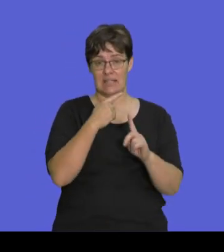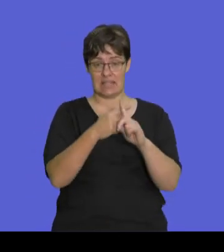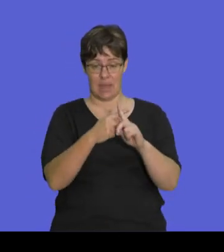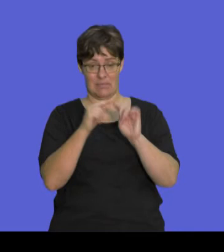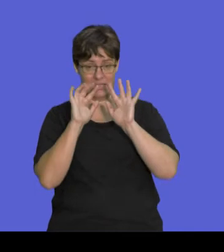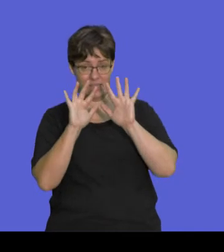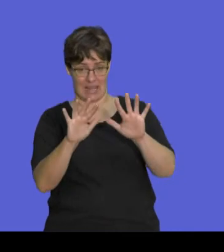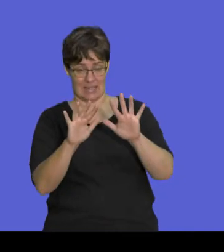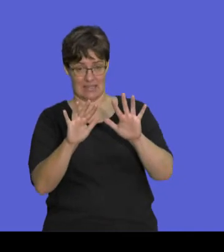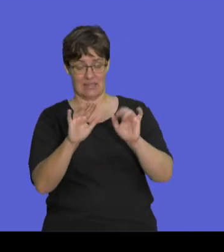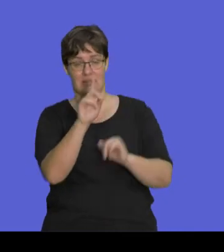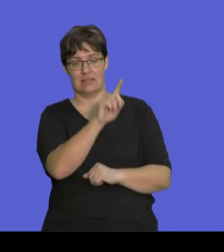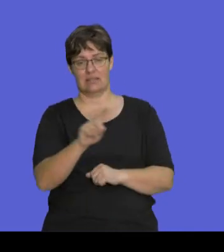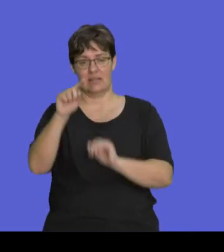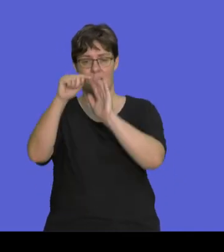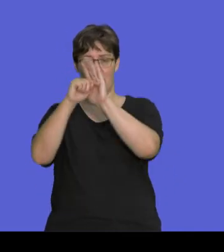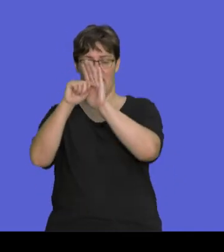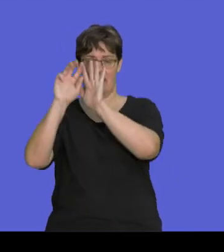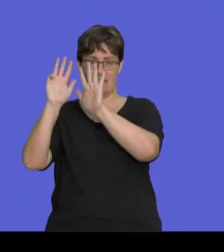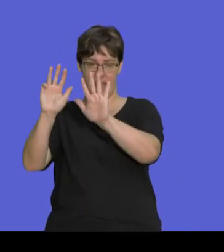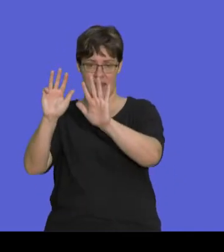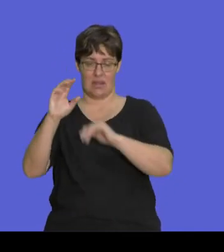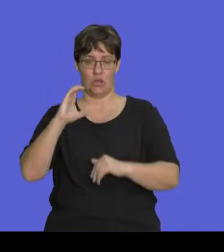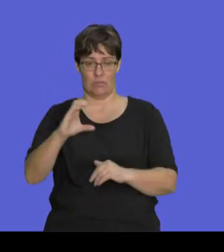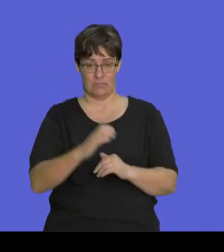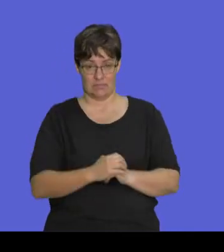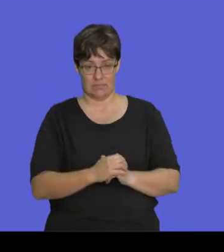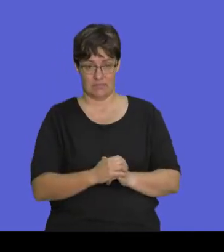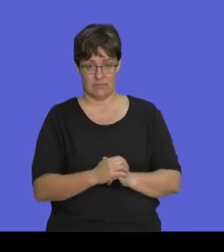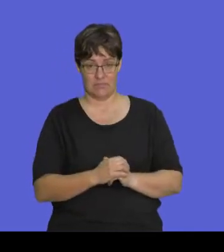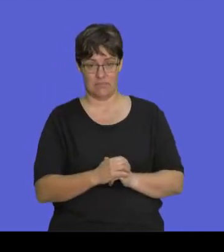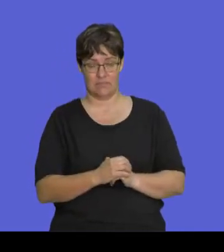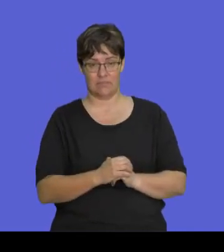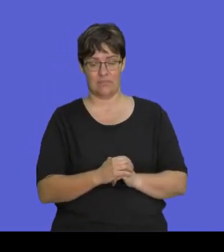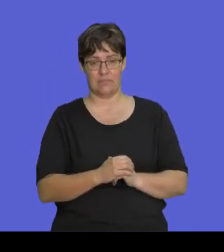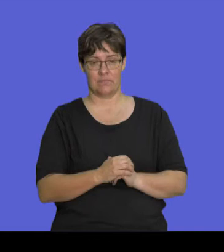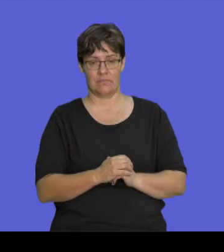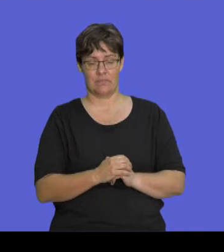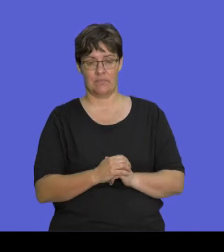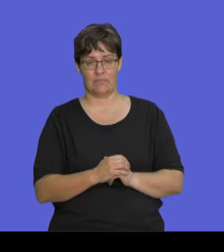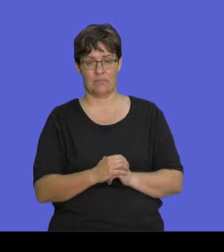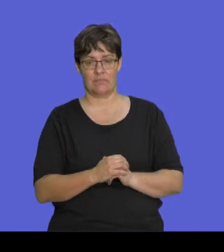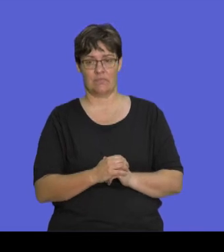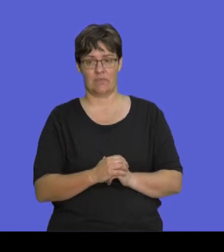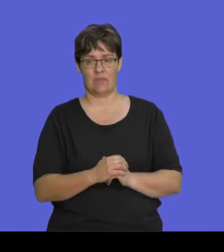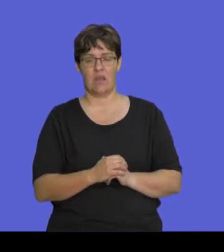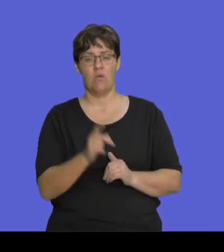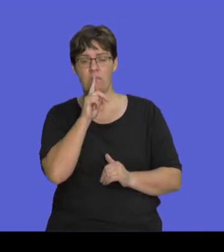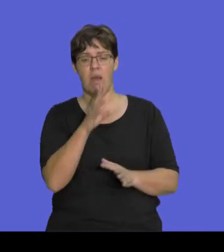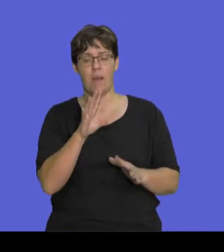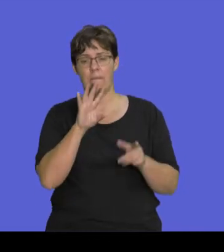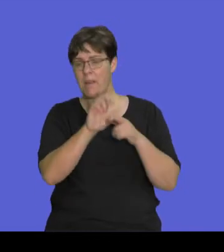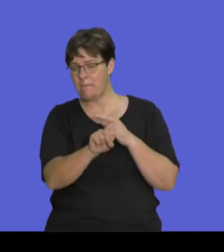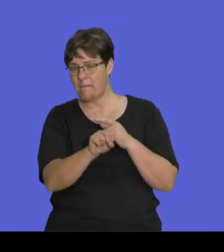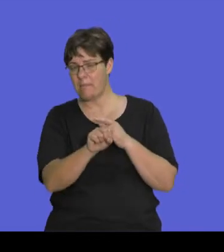10 exponent negative 9 coulombs, okay? And then we need to actually determine